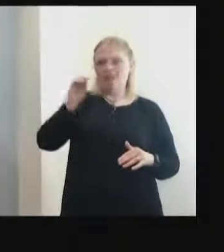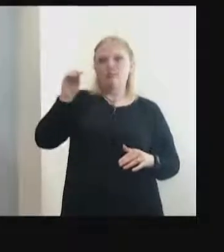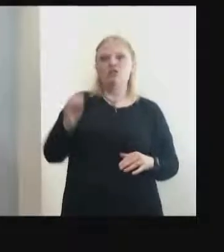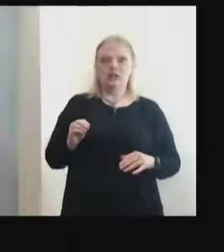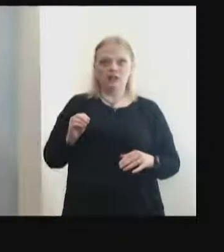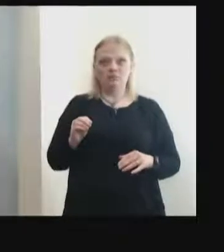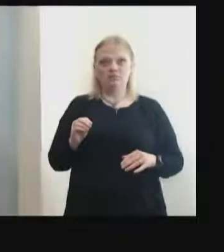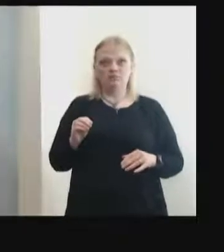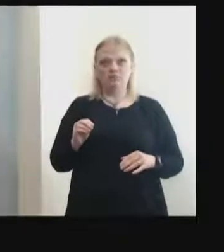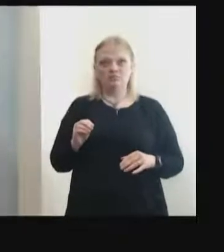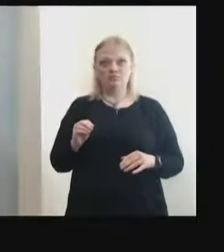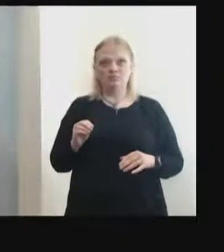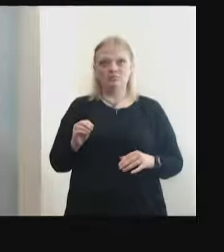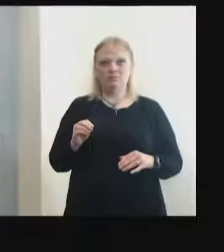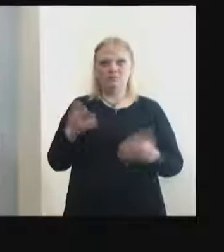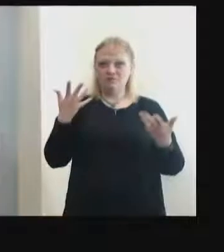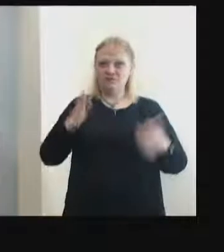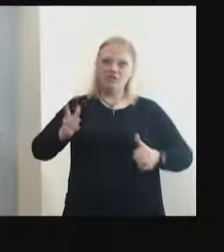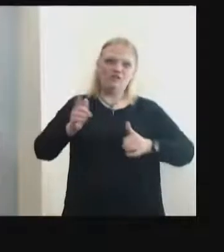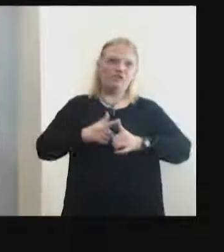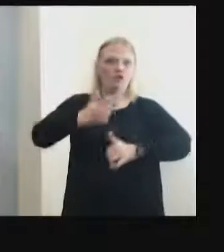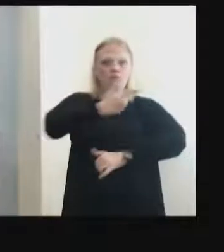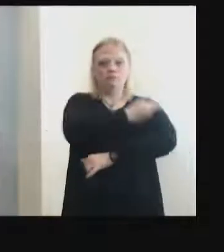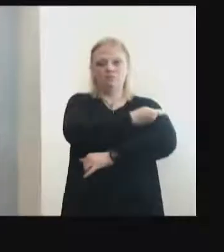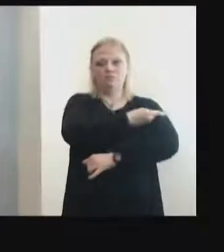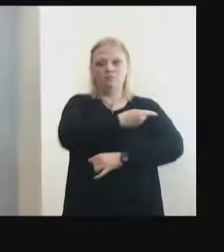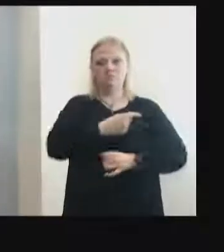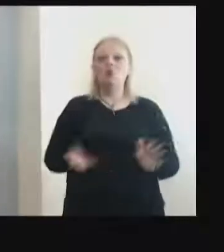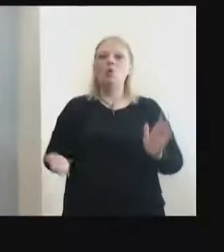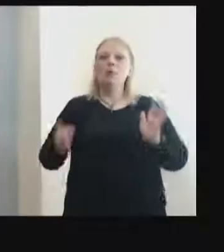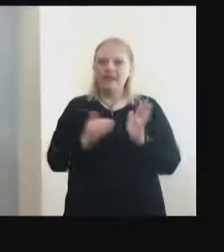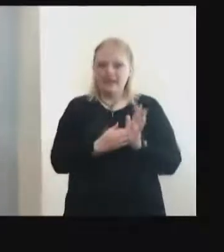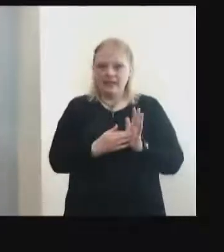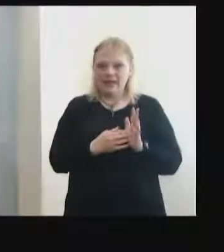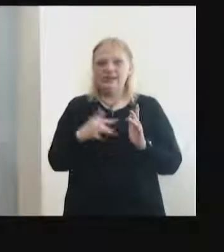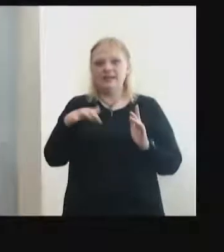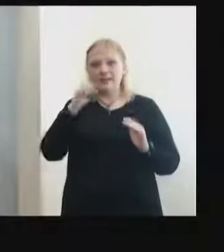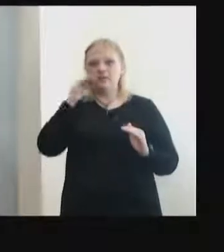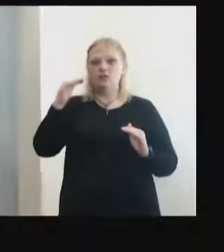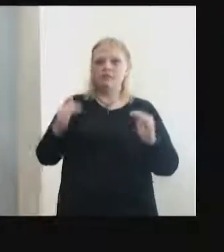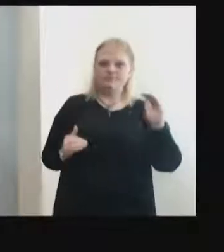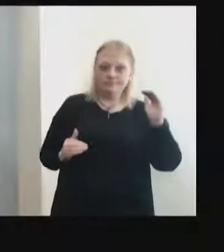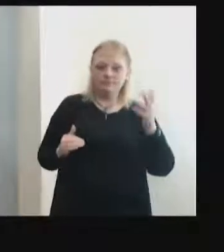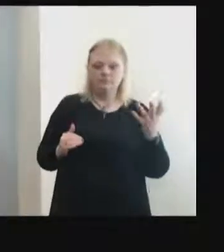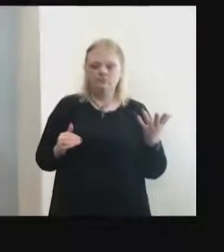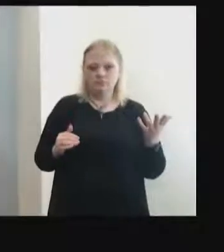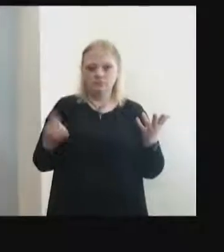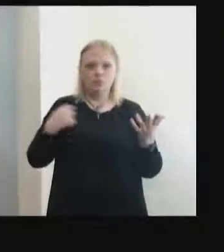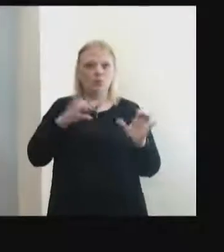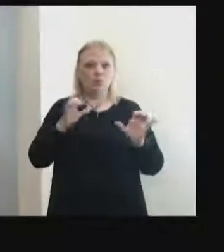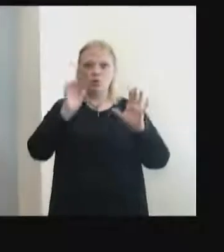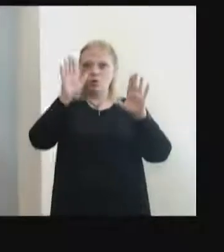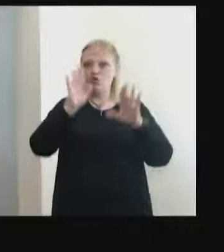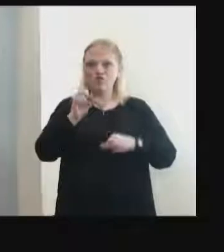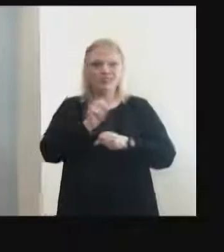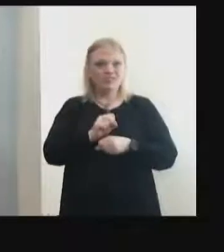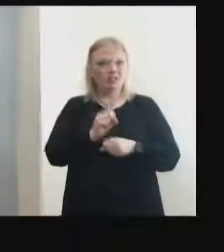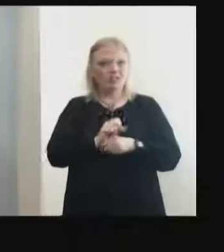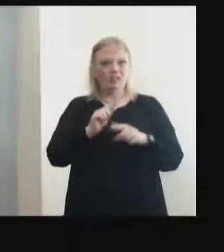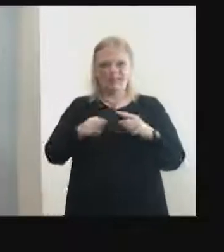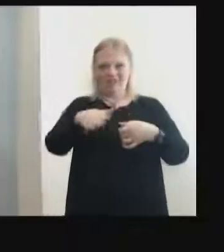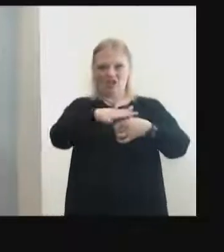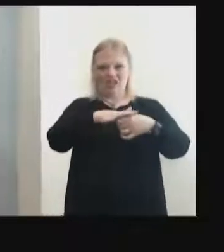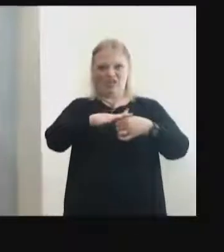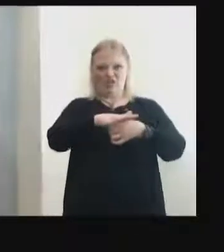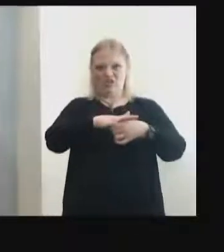77.5% have received their first dose of vaccine. And again, there's disparities there. Even though we're doing a great job with our seniors, there are areas